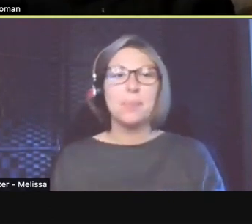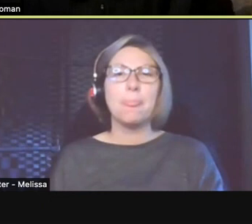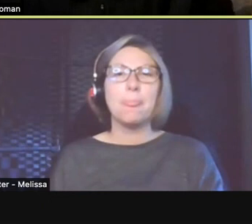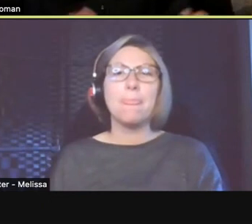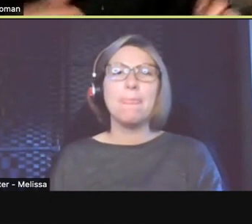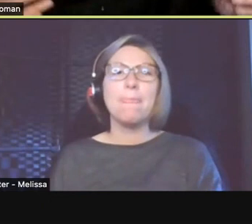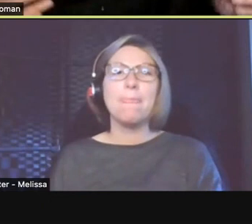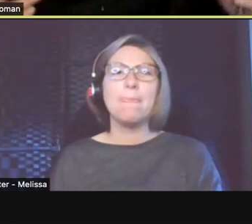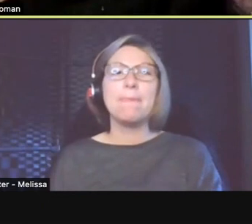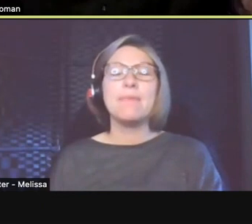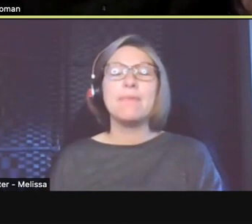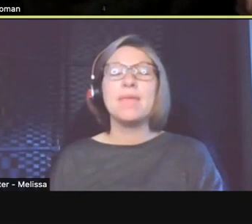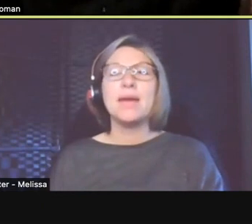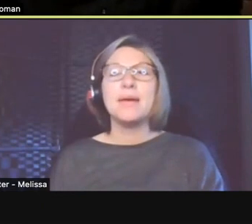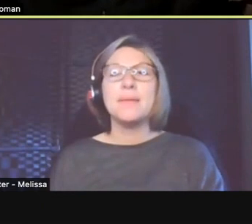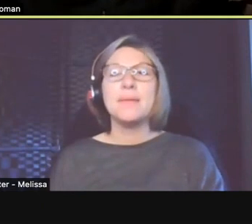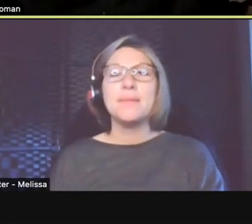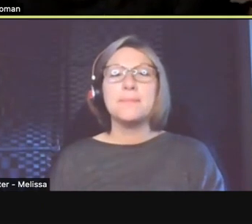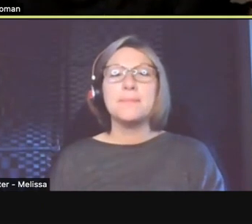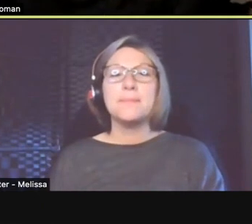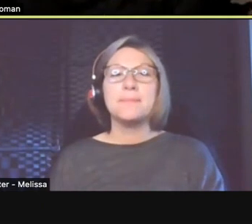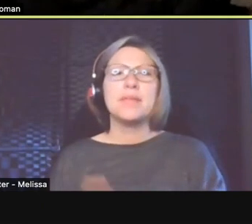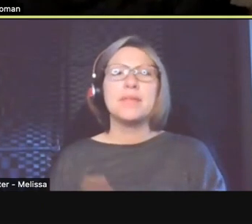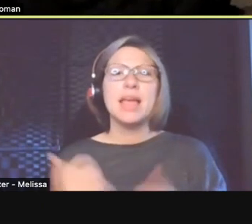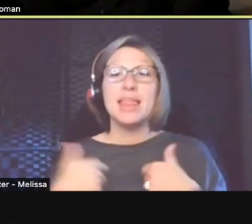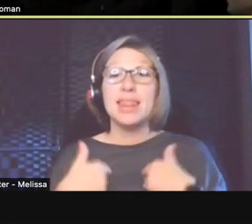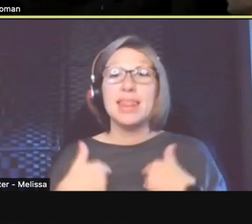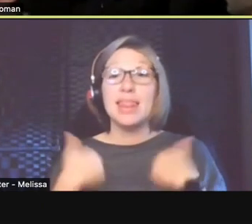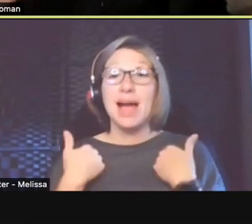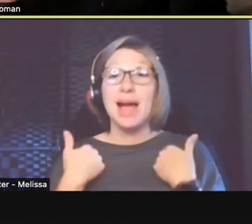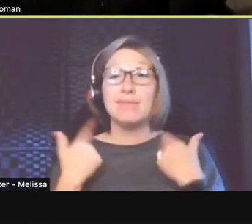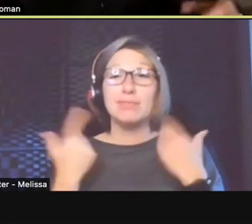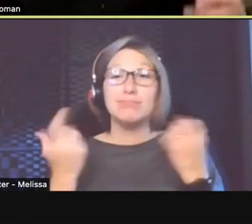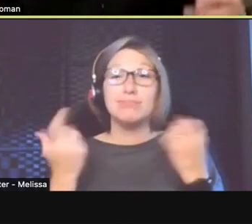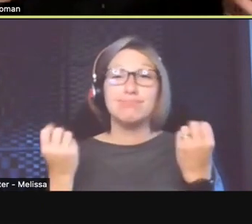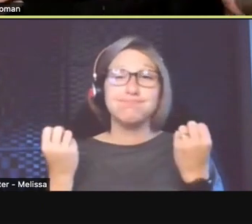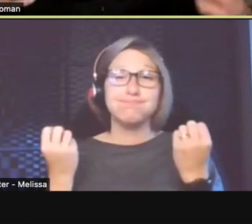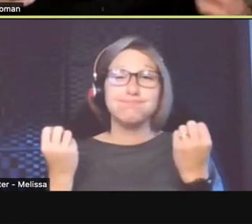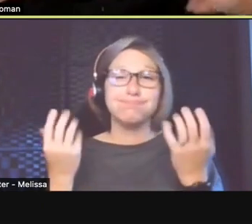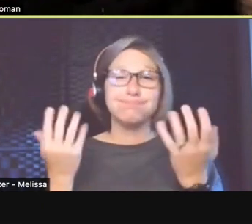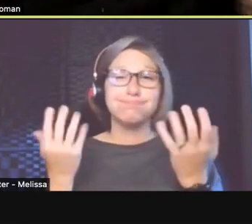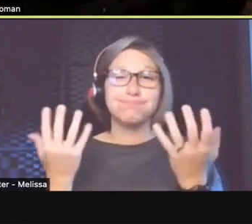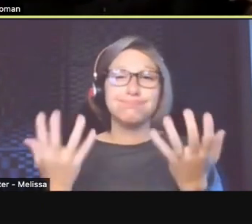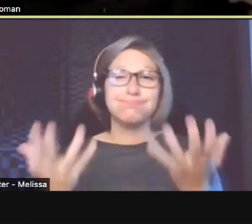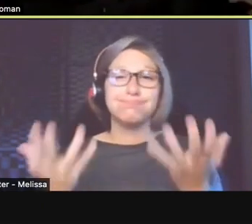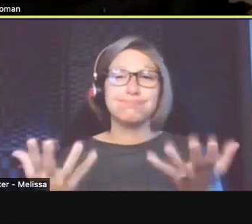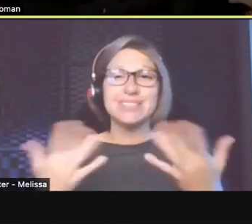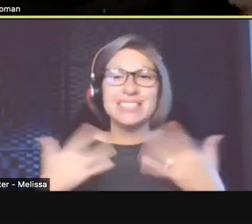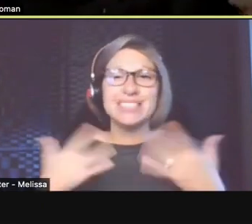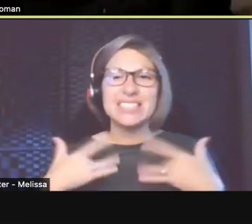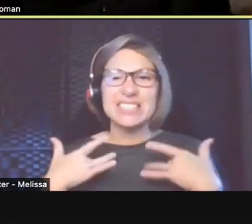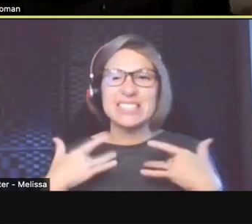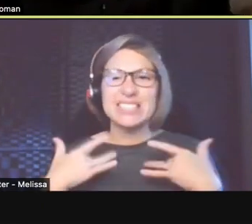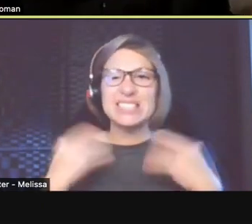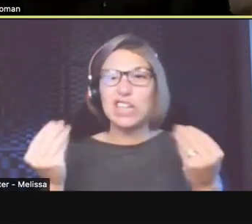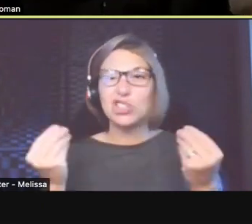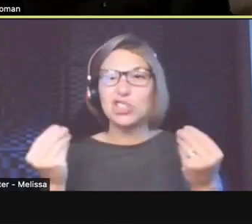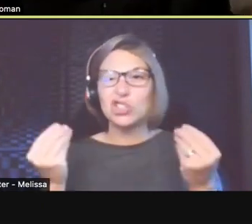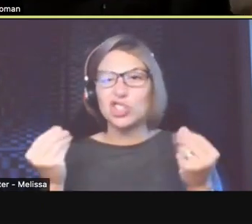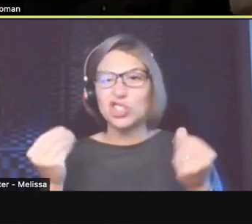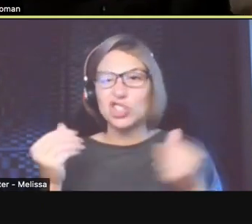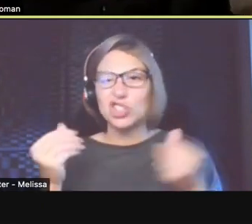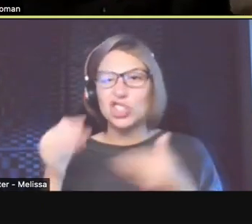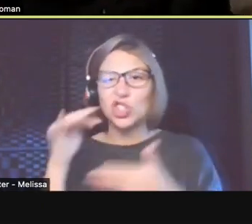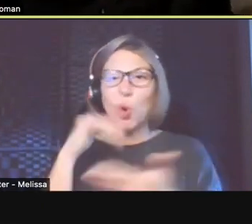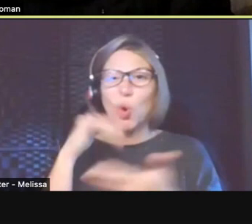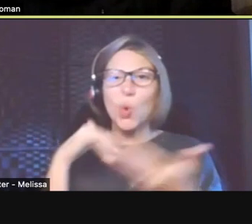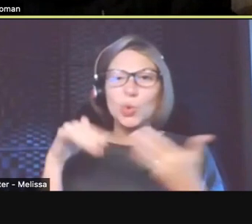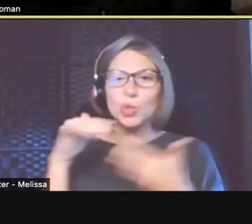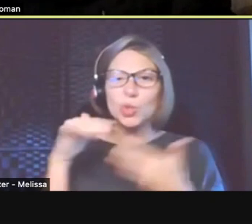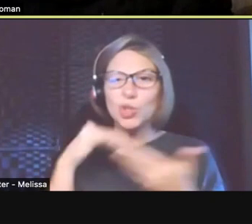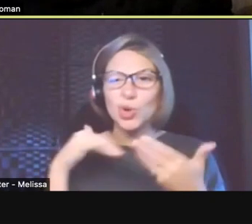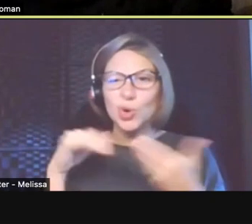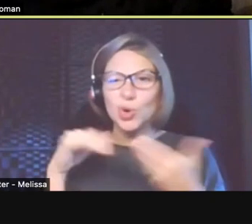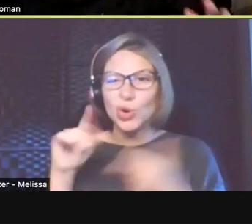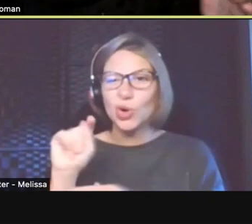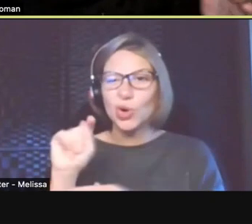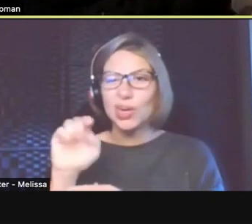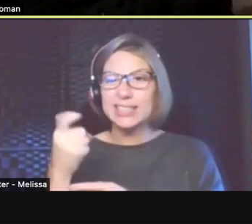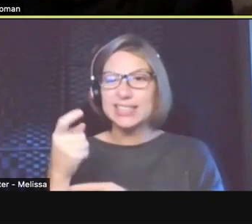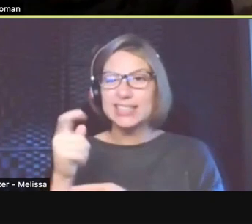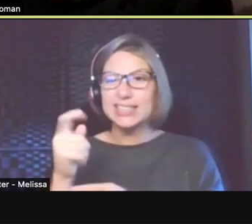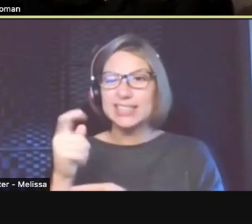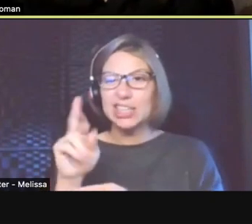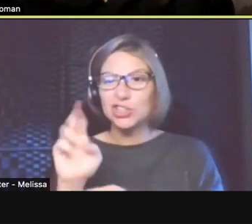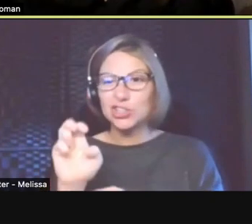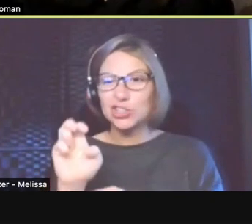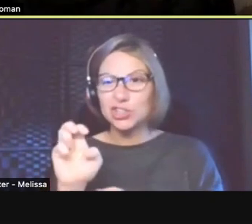life is full of texture. Life is full of social texture. This texture is sometimes